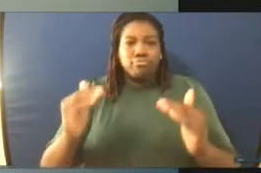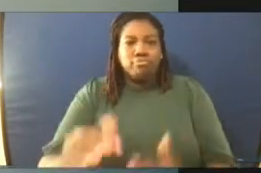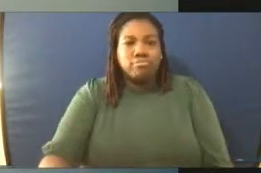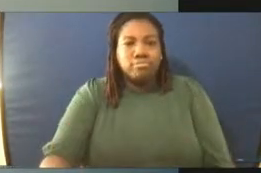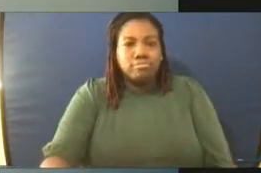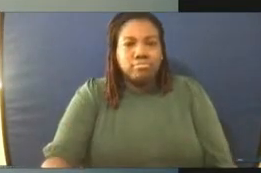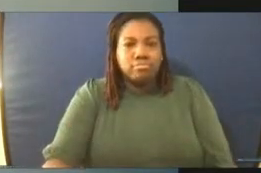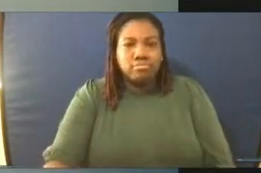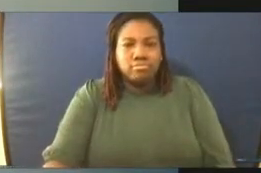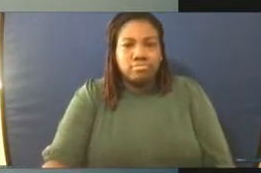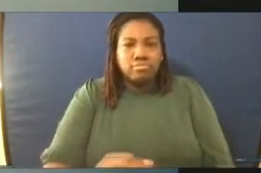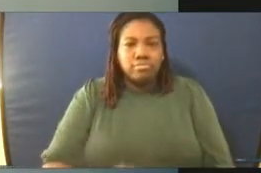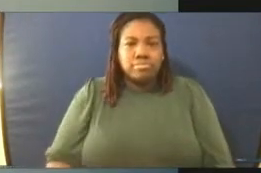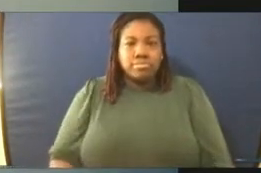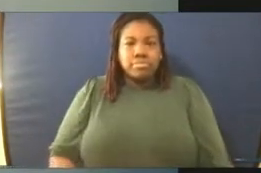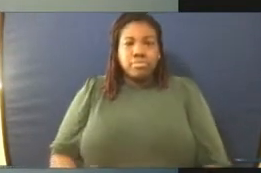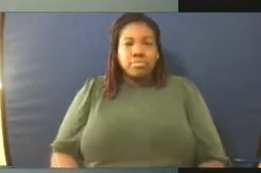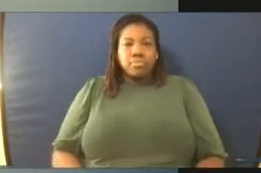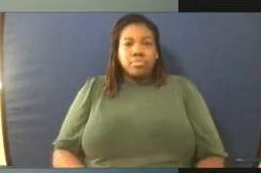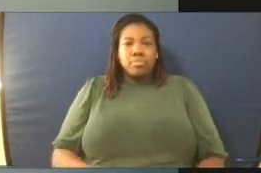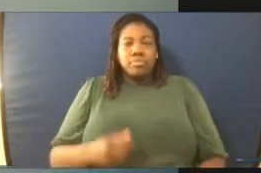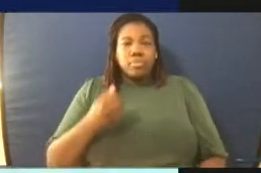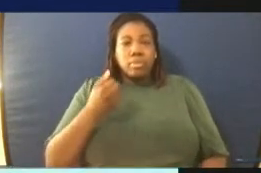Thank you. Mr. Watts, please.